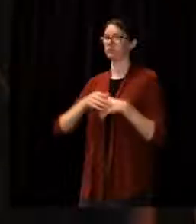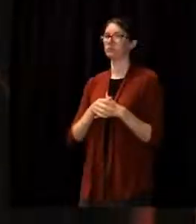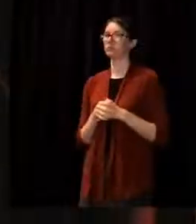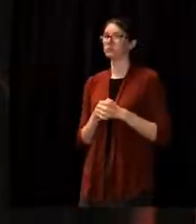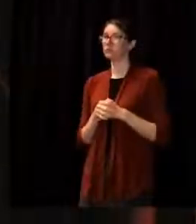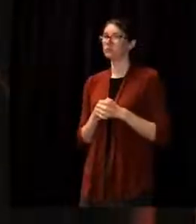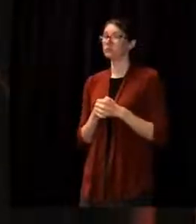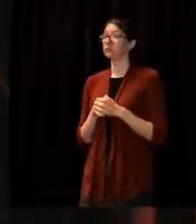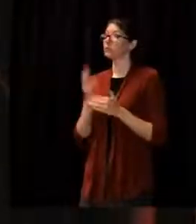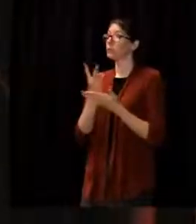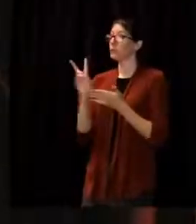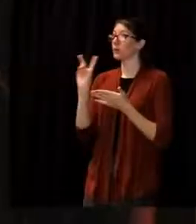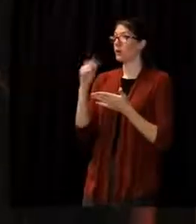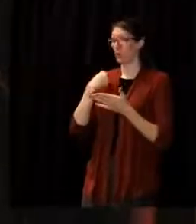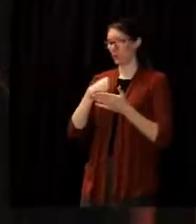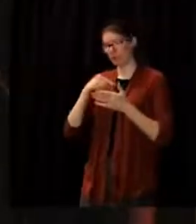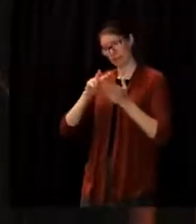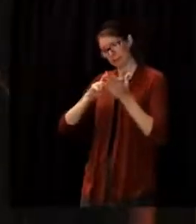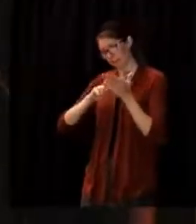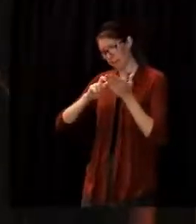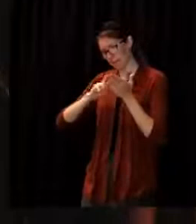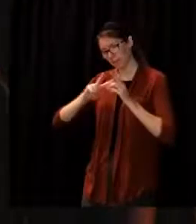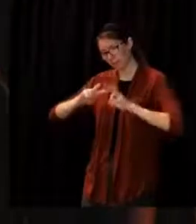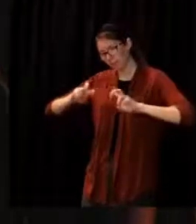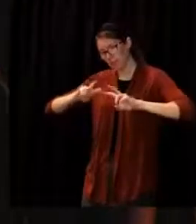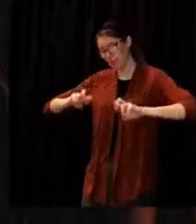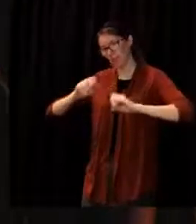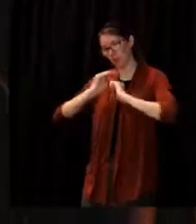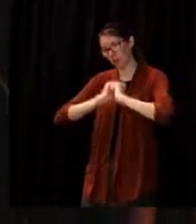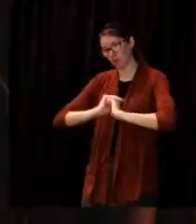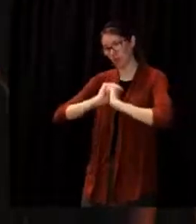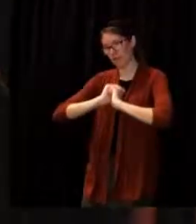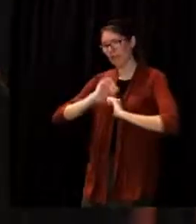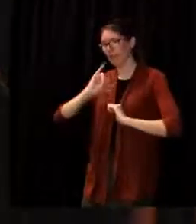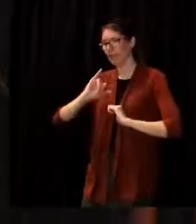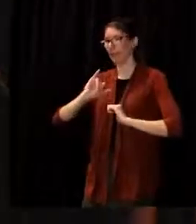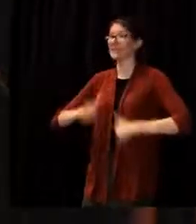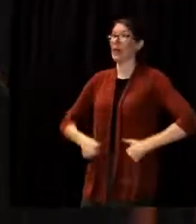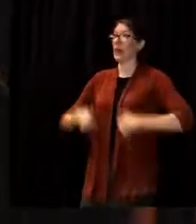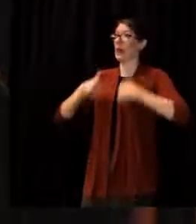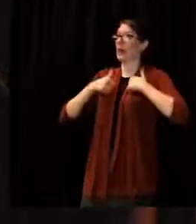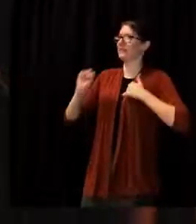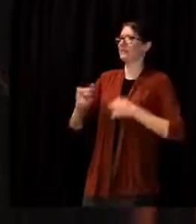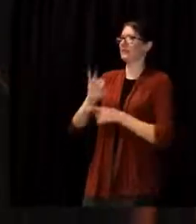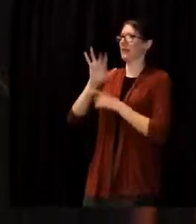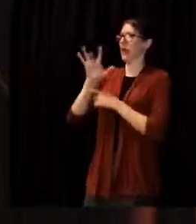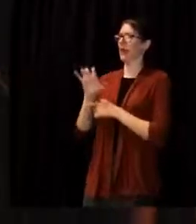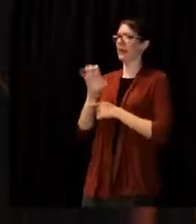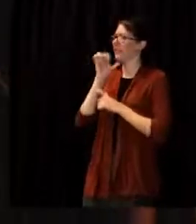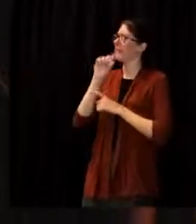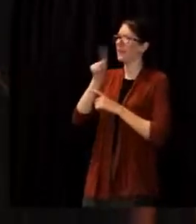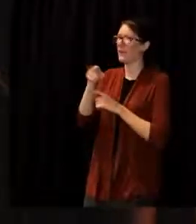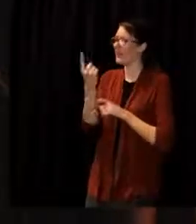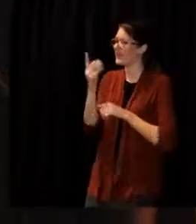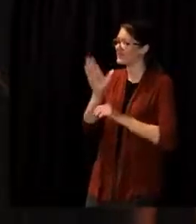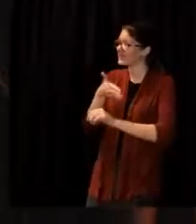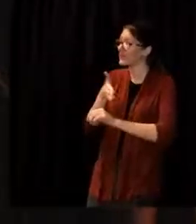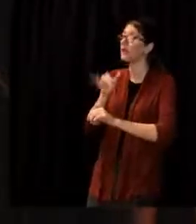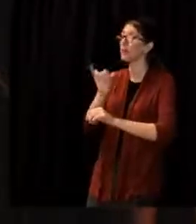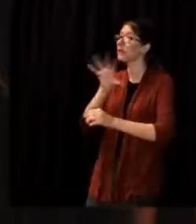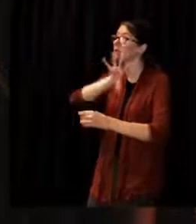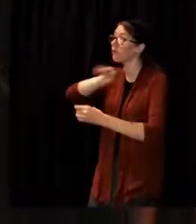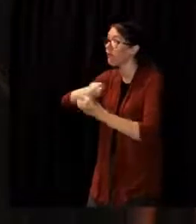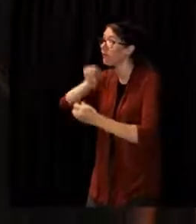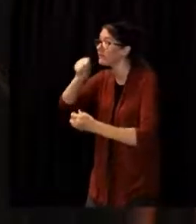weeks ago, we looked at worship in depth, that it's meant to be a lifestyle, right? It isn't just singing merely. That's a part of it.